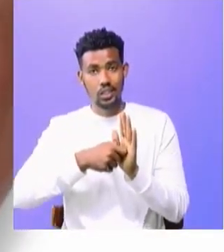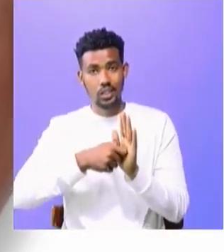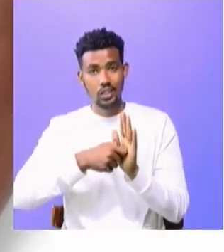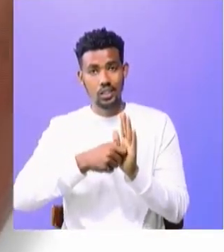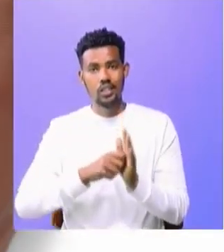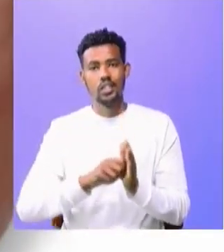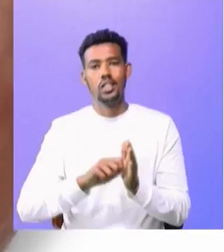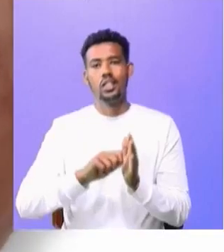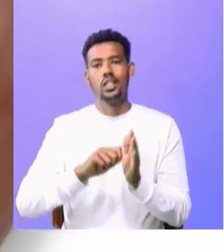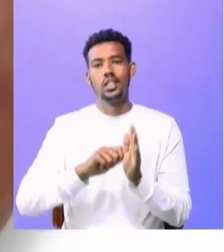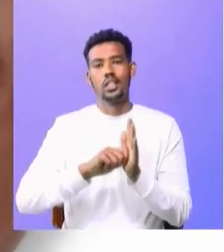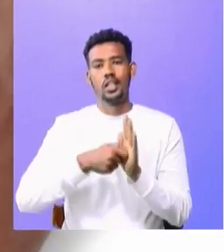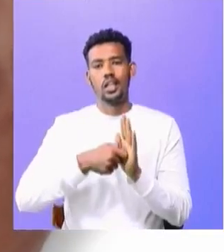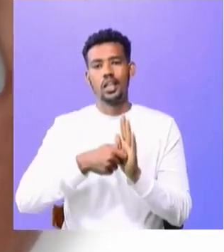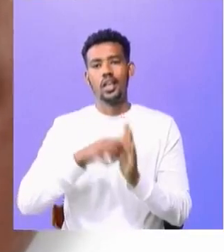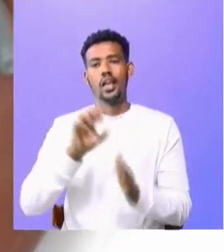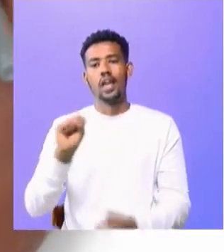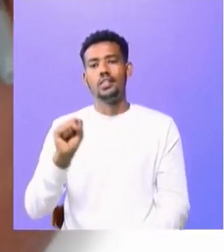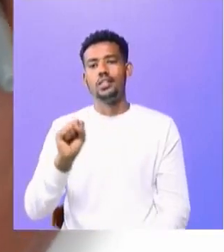keys.